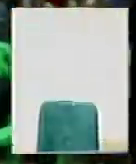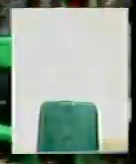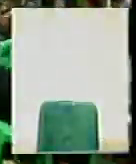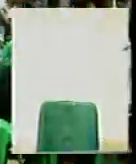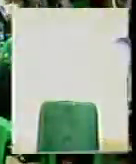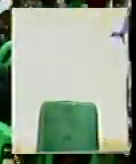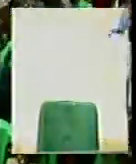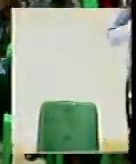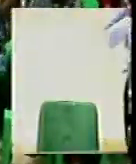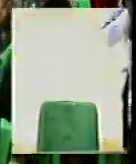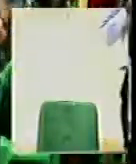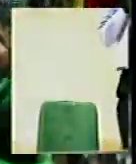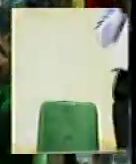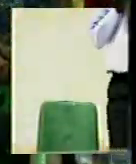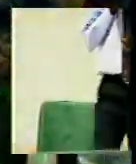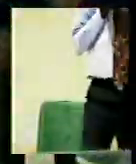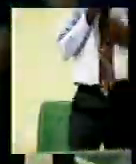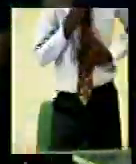God